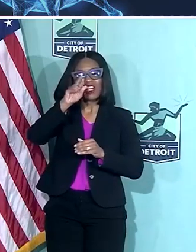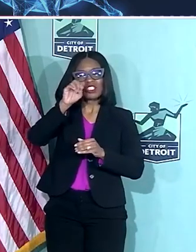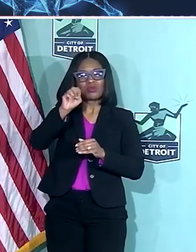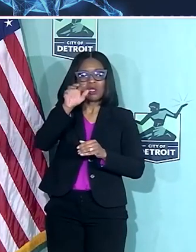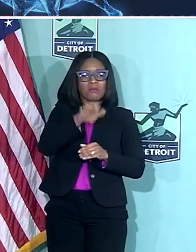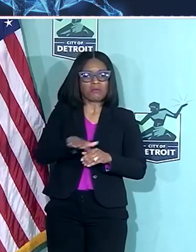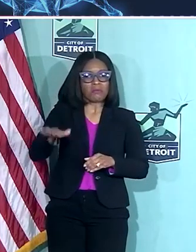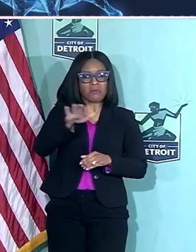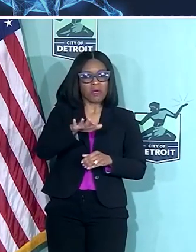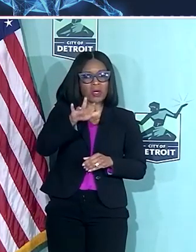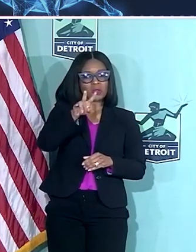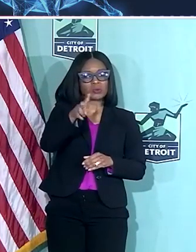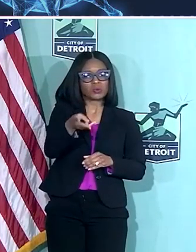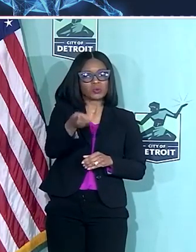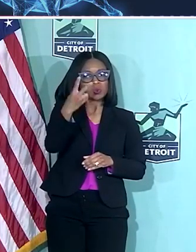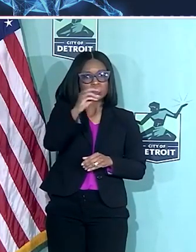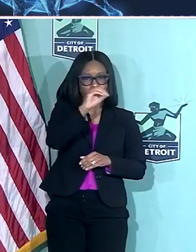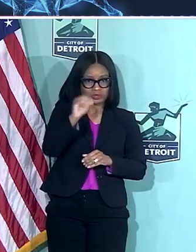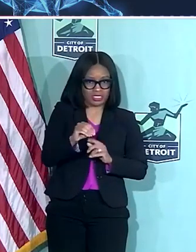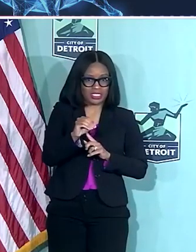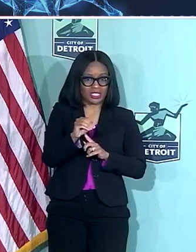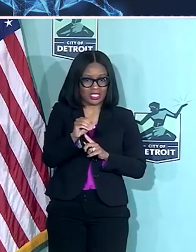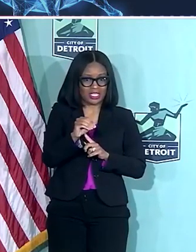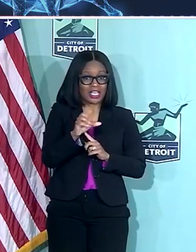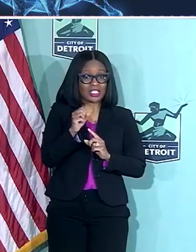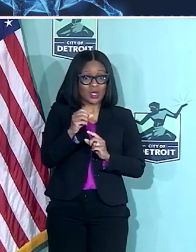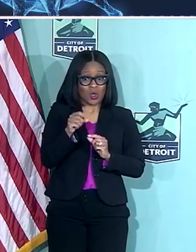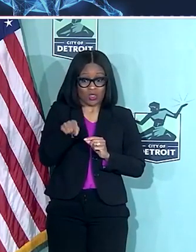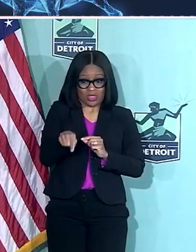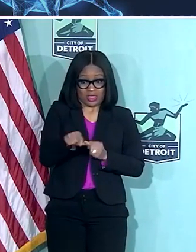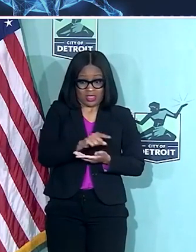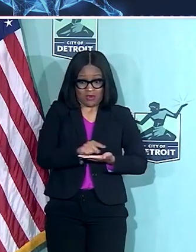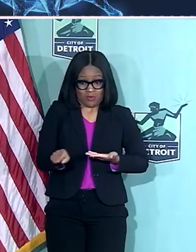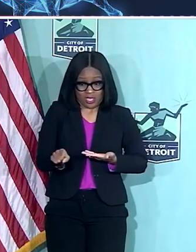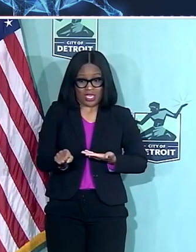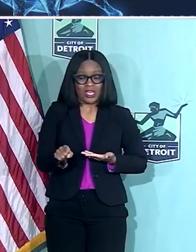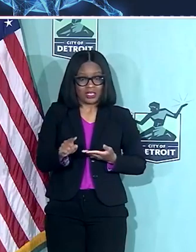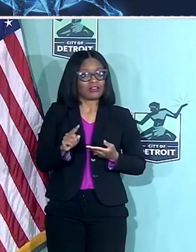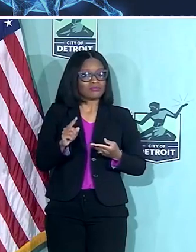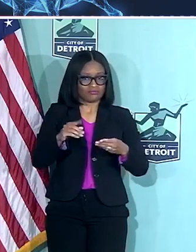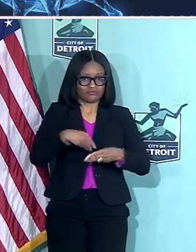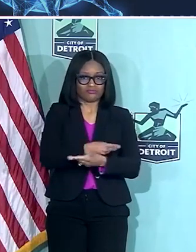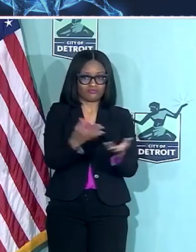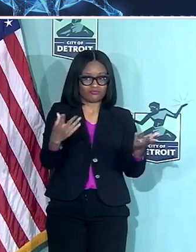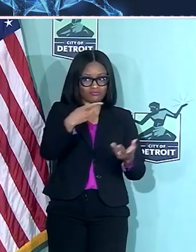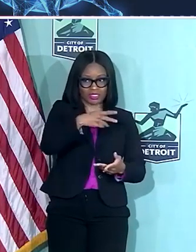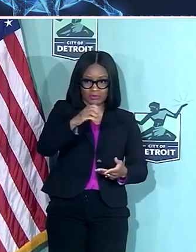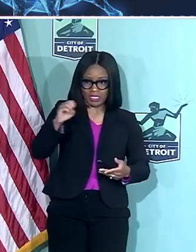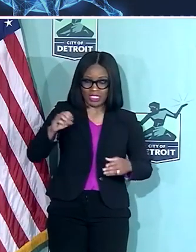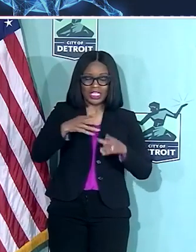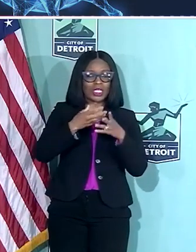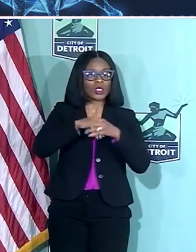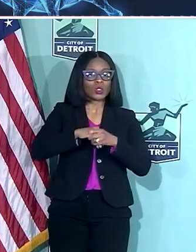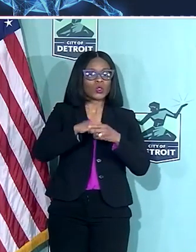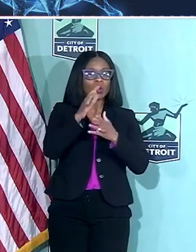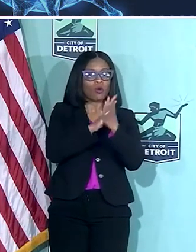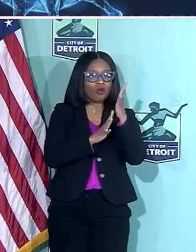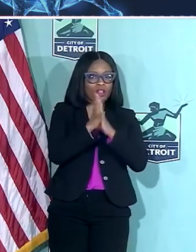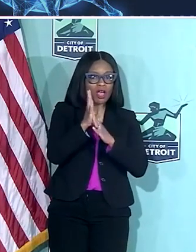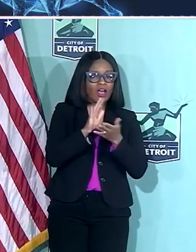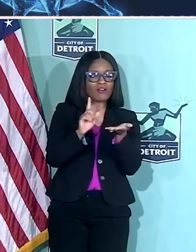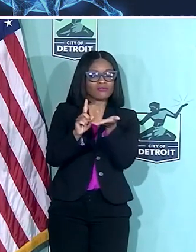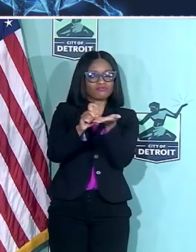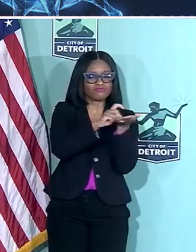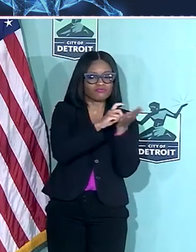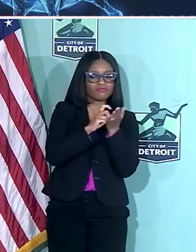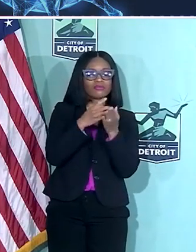2% in our senior apartments. This week, we will begin to distribute PPE, including masks, gloves, and also hand